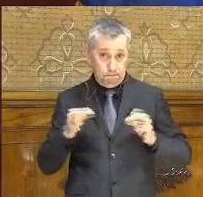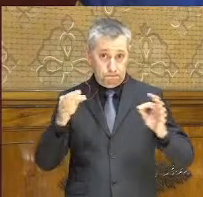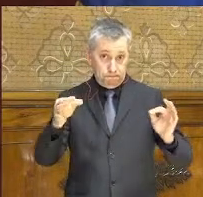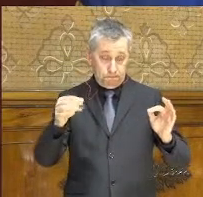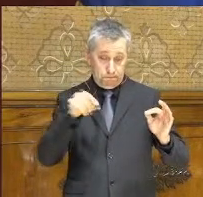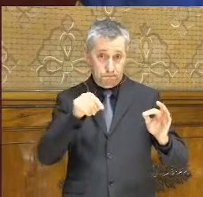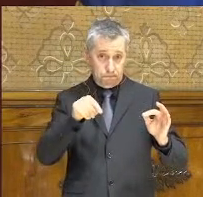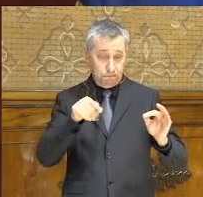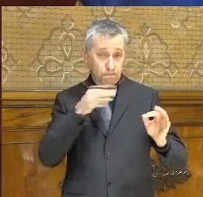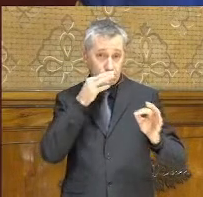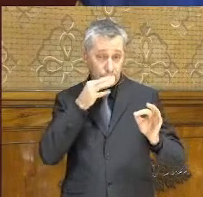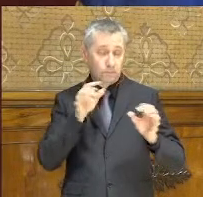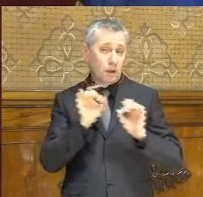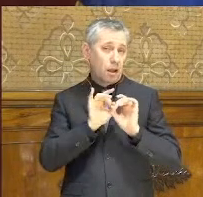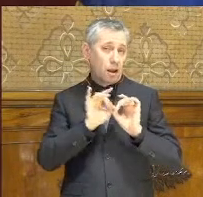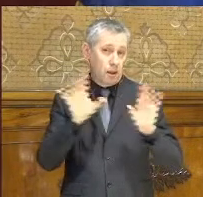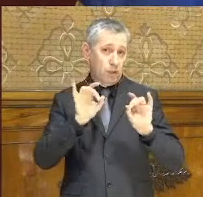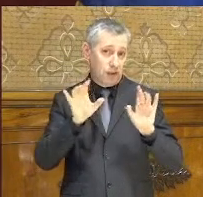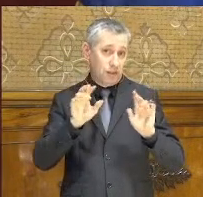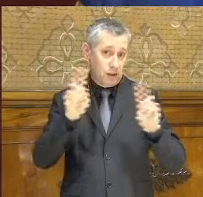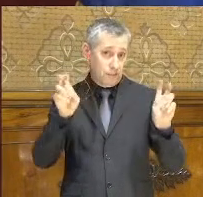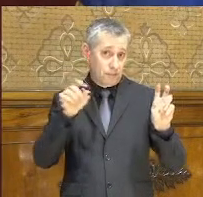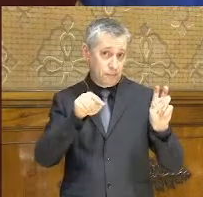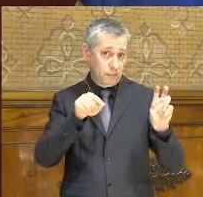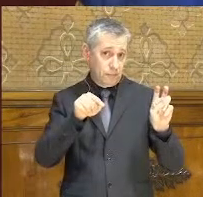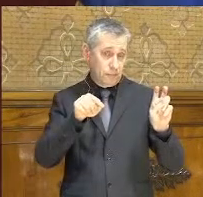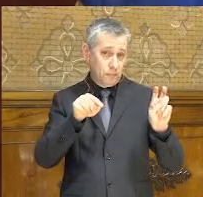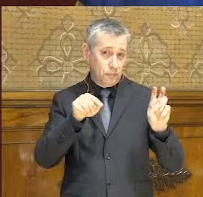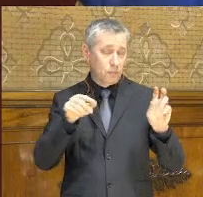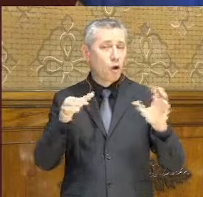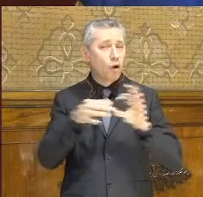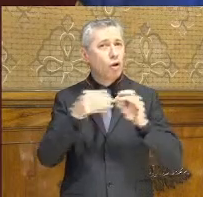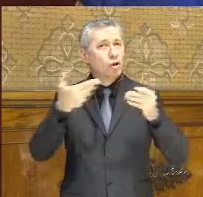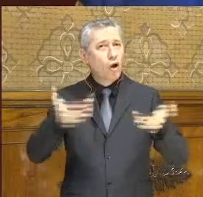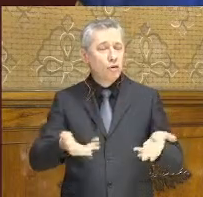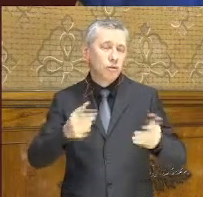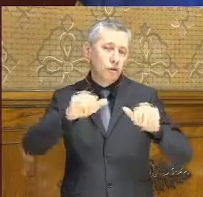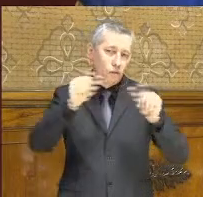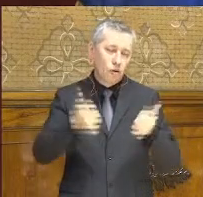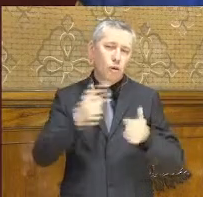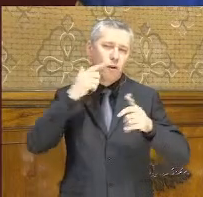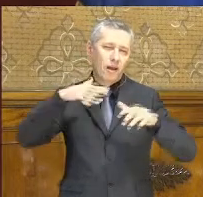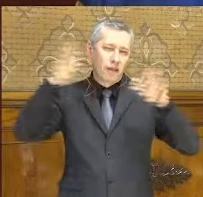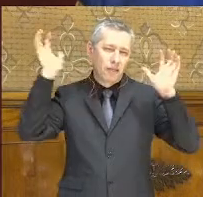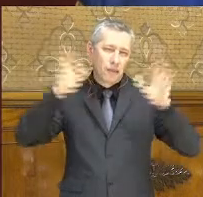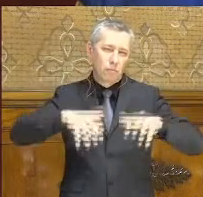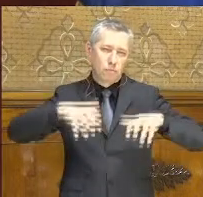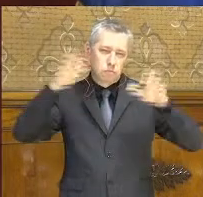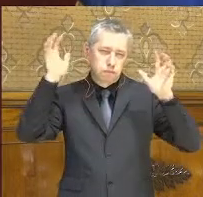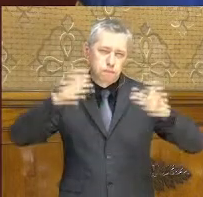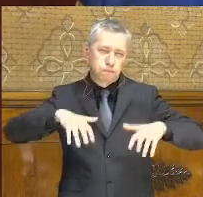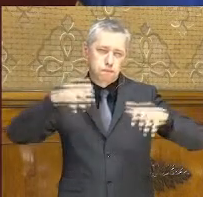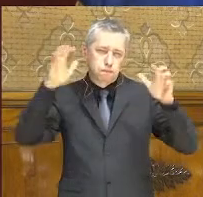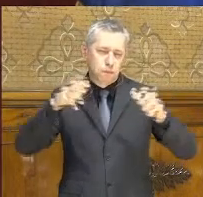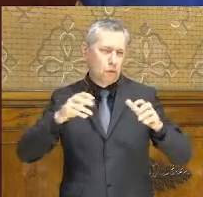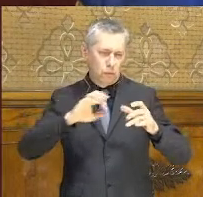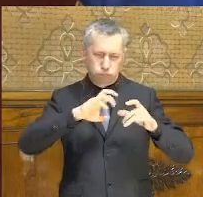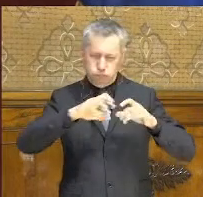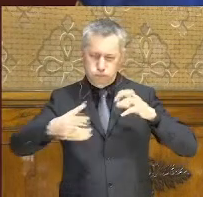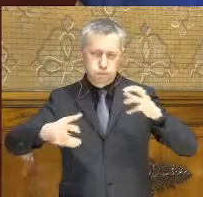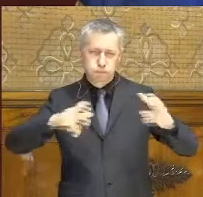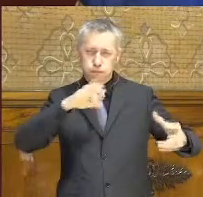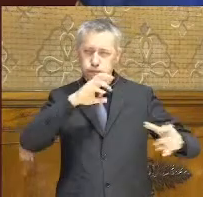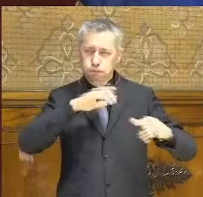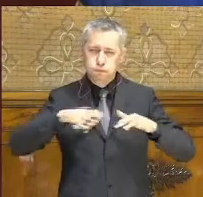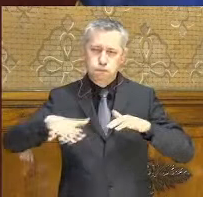in the middle of the storm and in the middle of the debris of our times in most